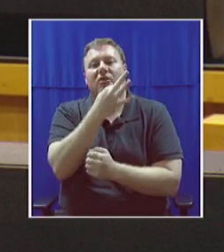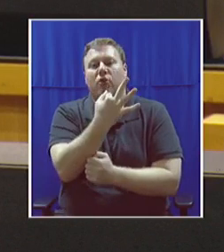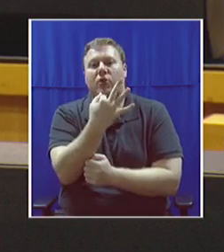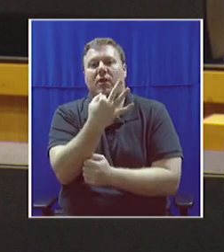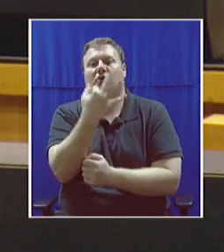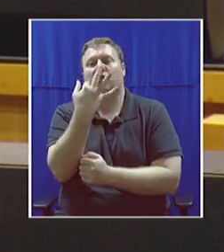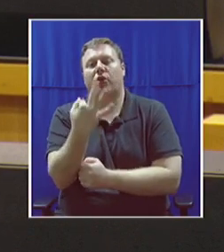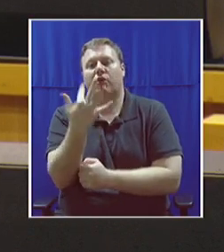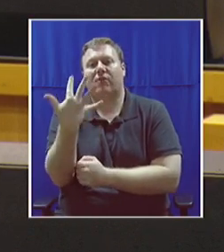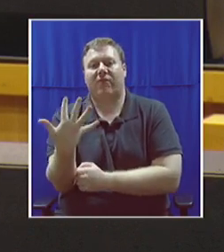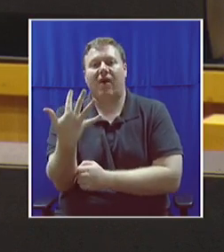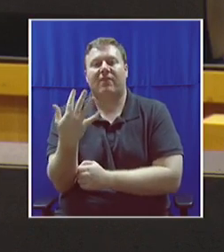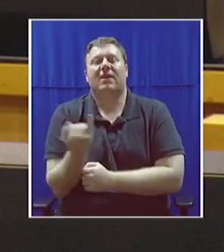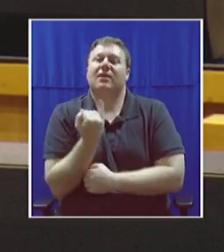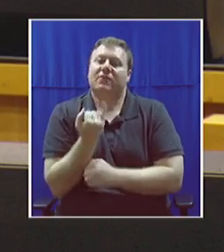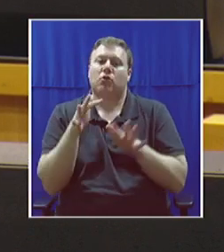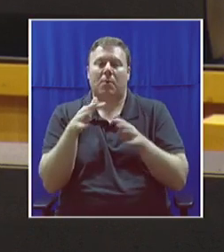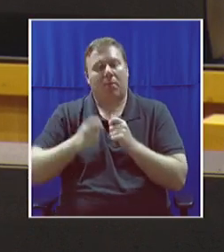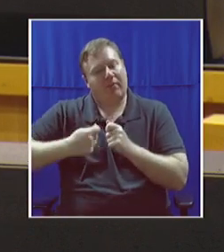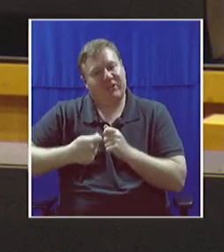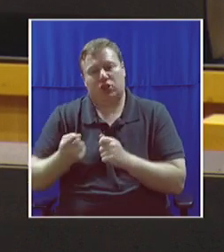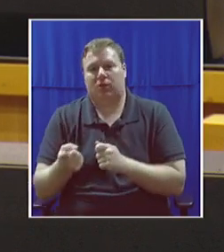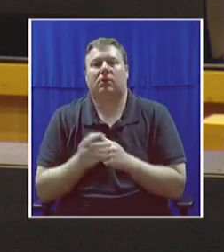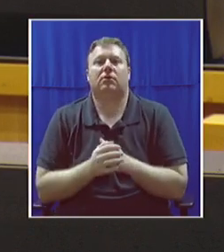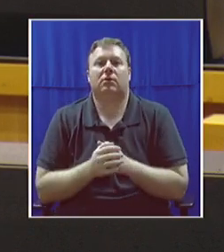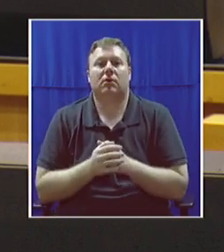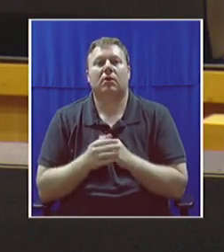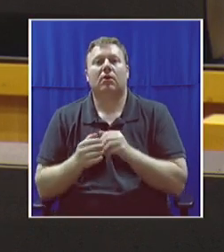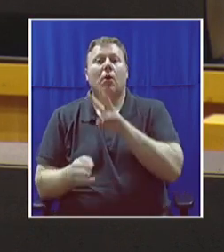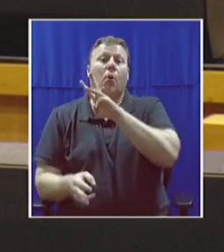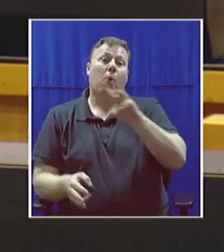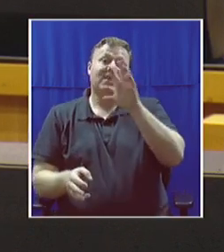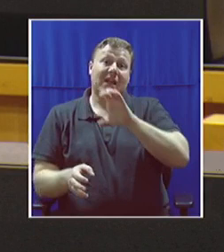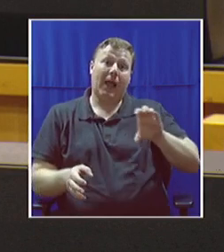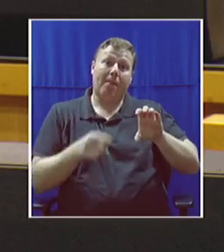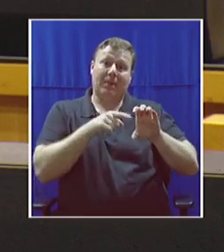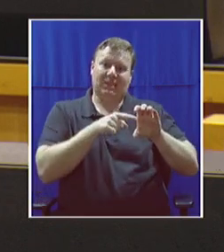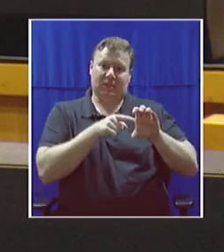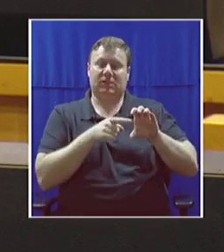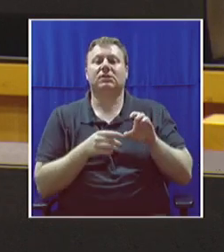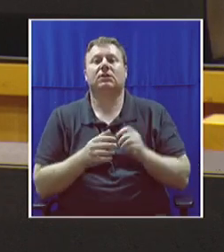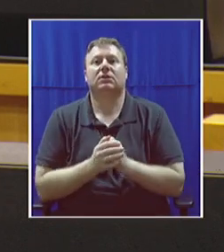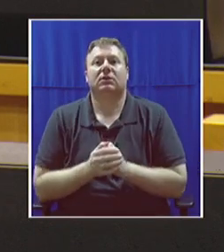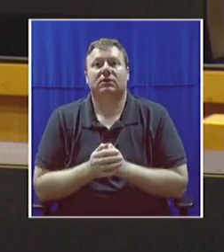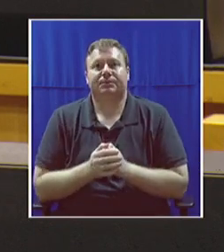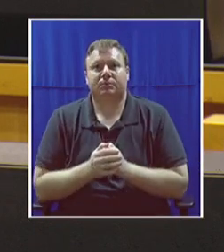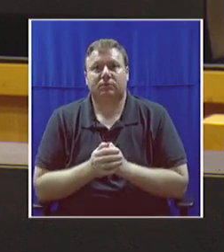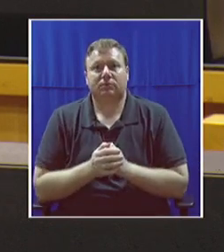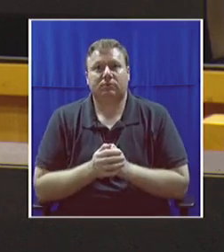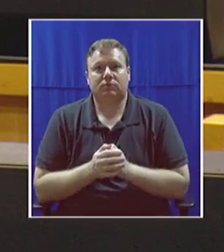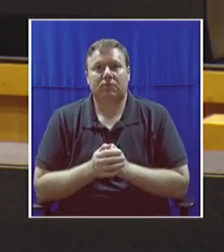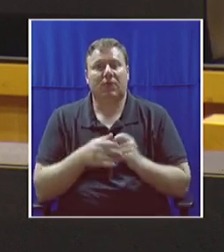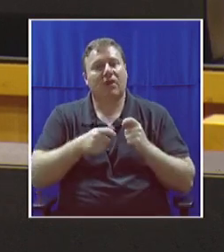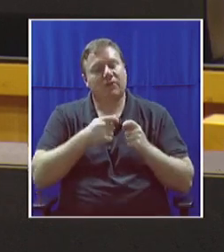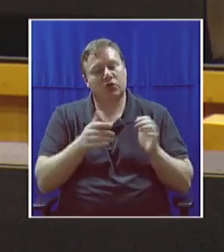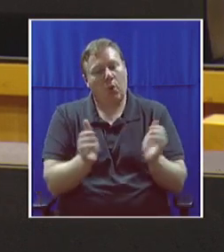5,335 individuals in the Western Cape small scale fishing cooperatives have been